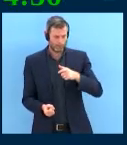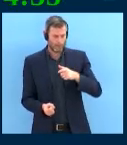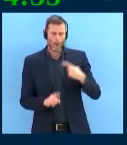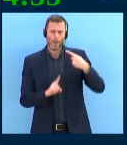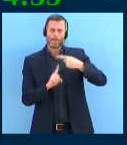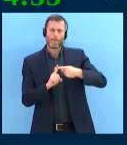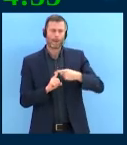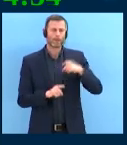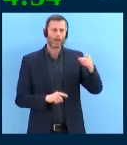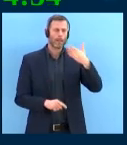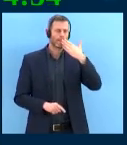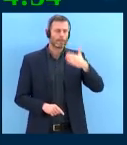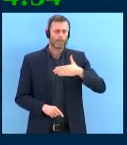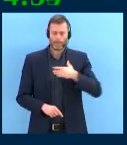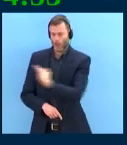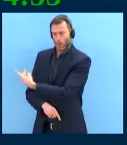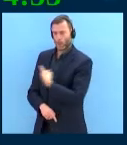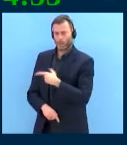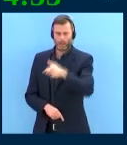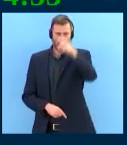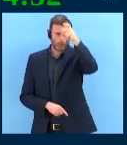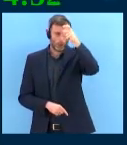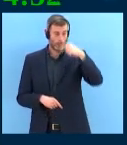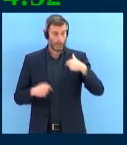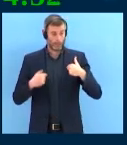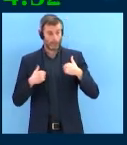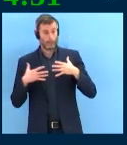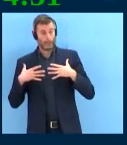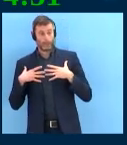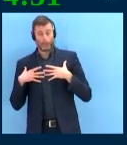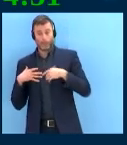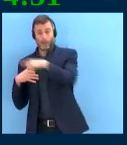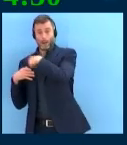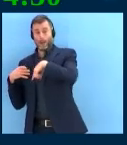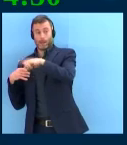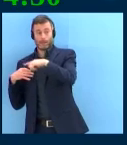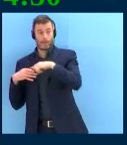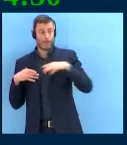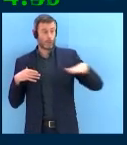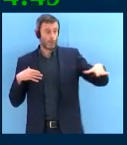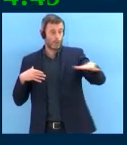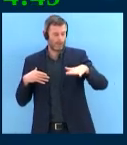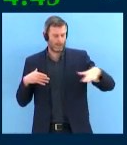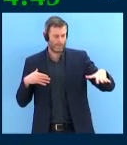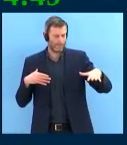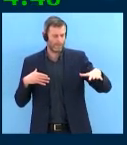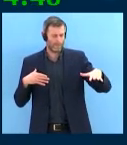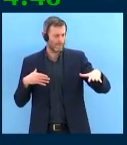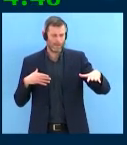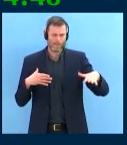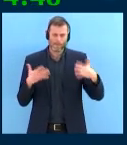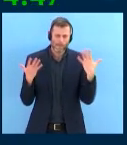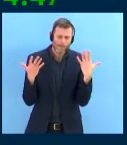them? Why can stories stand on their own as complex and diverse as the people who live them? This lack of